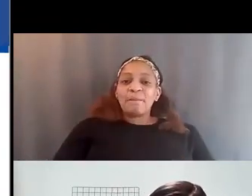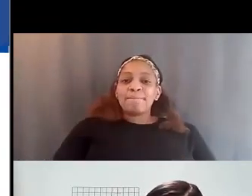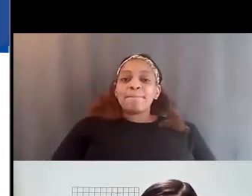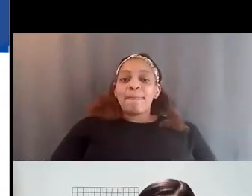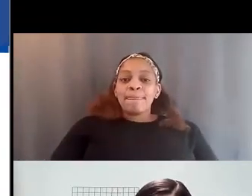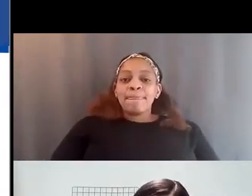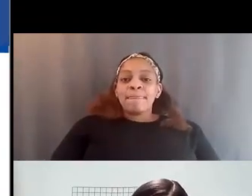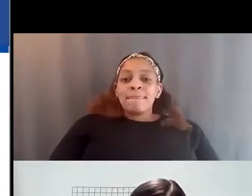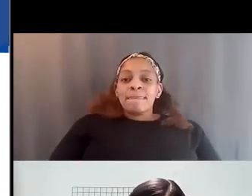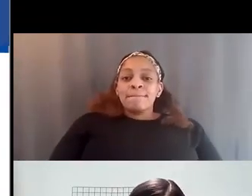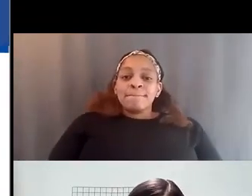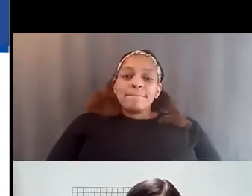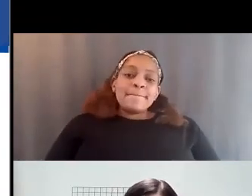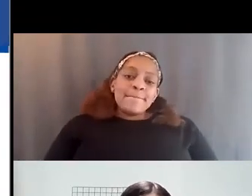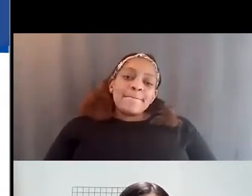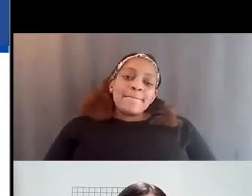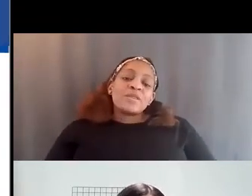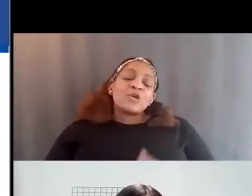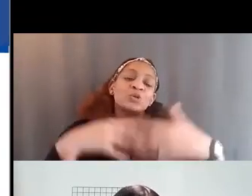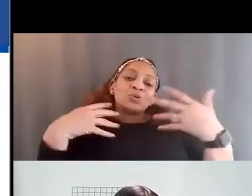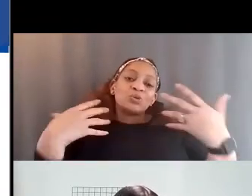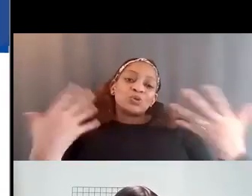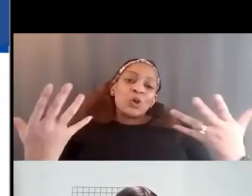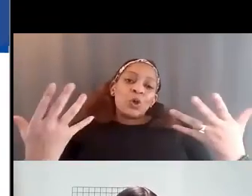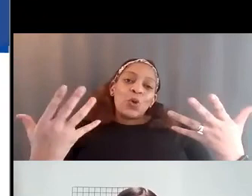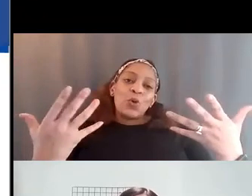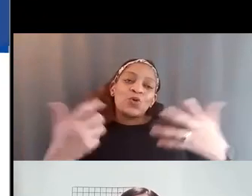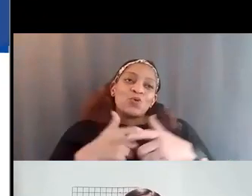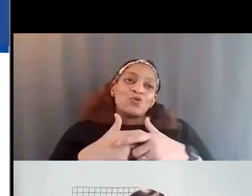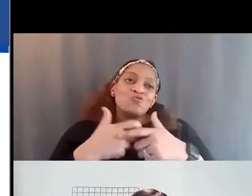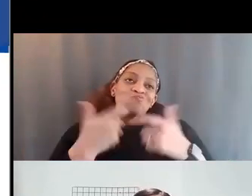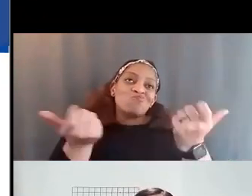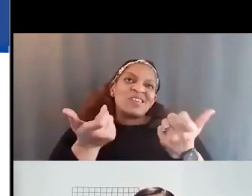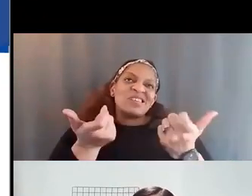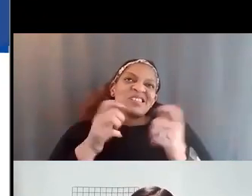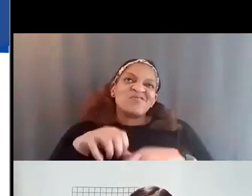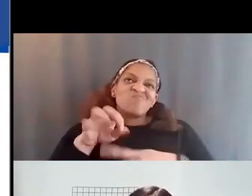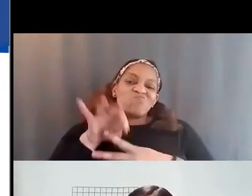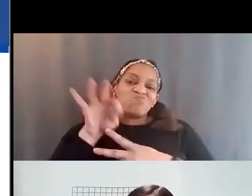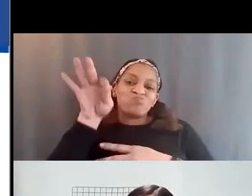So I think the biggest advice I would give is to